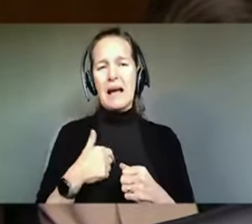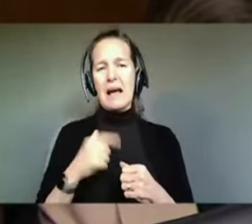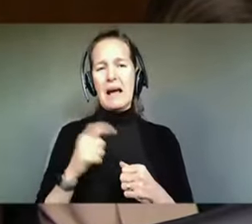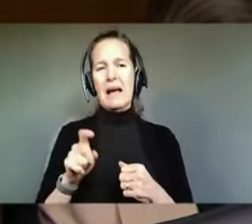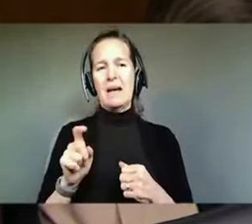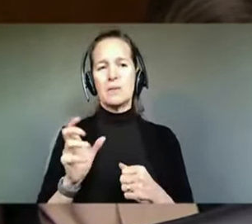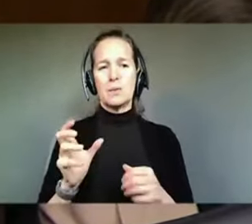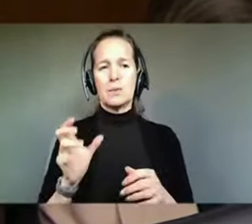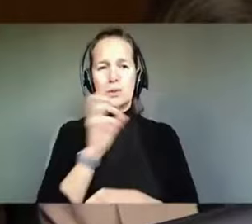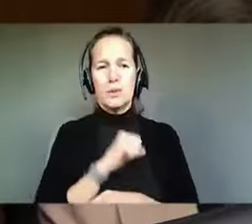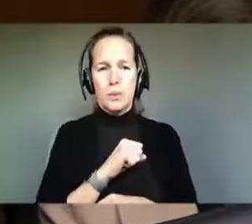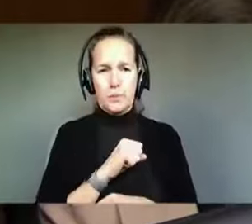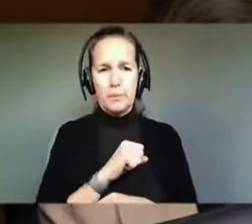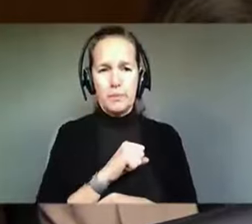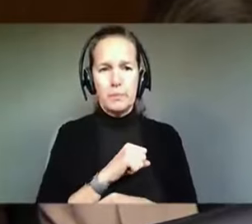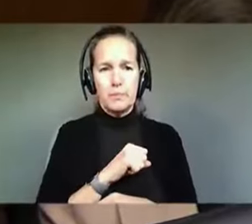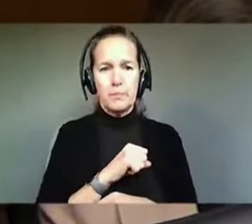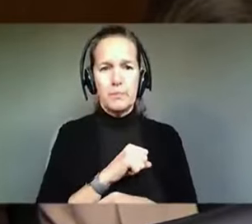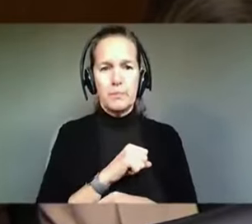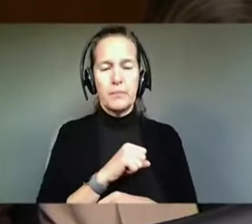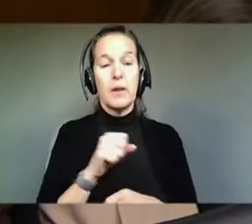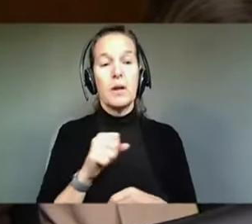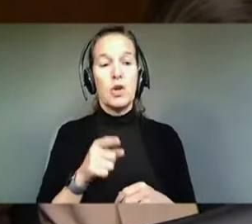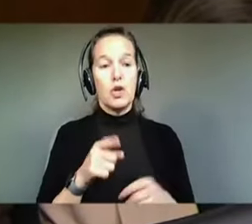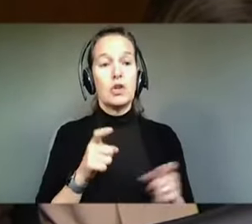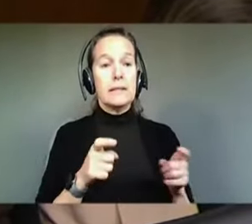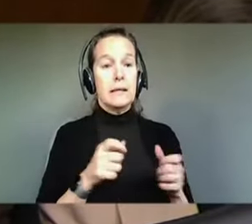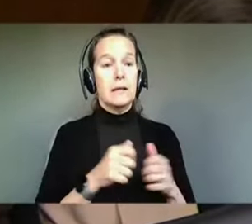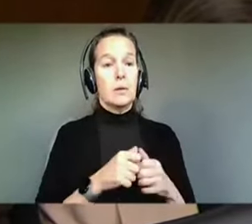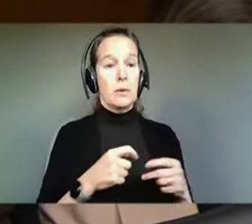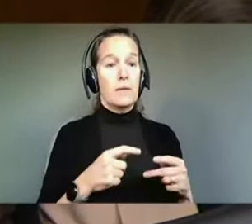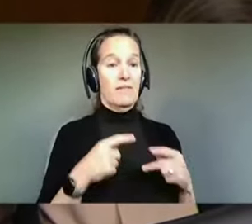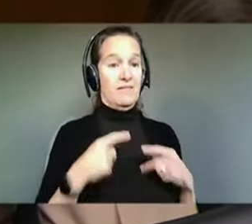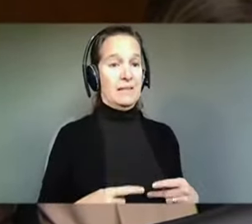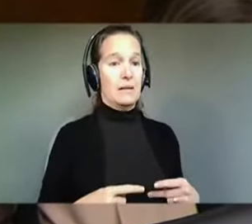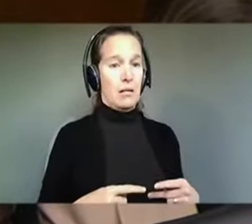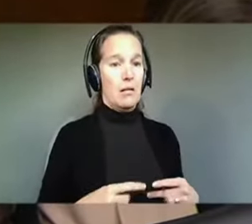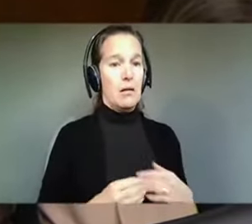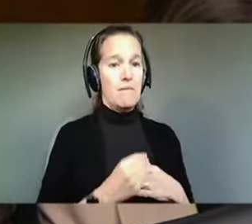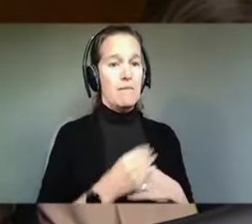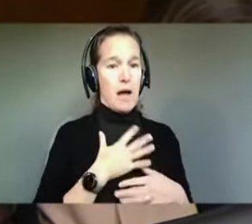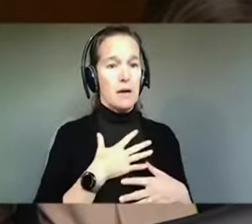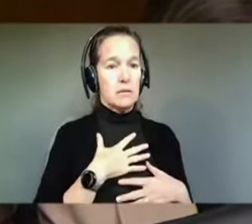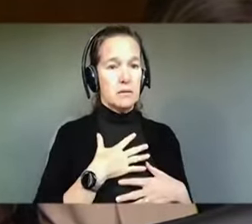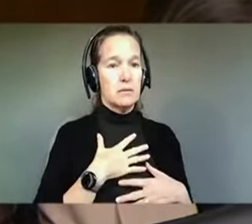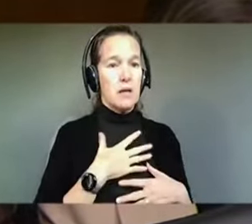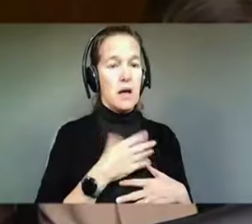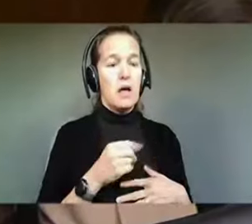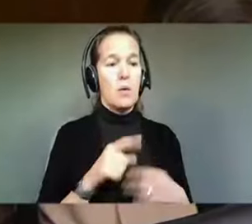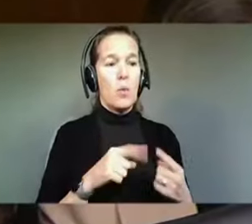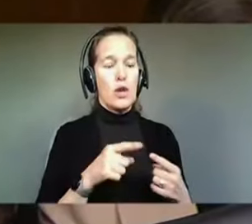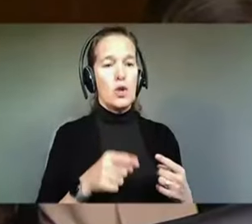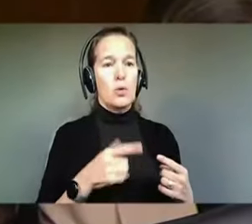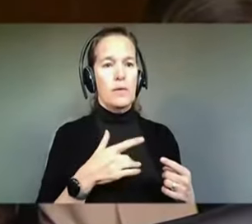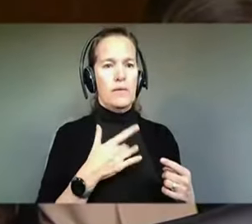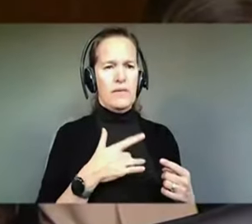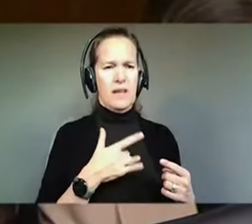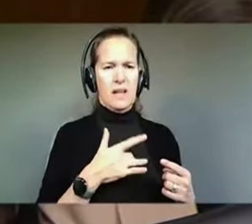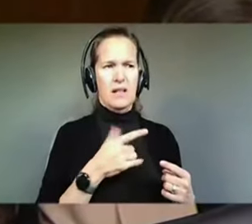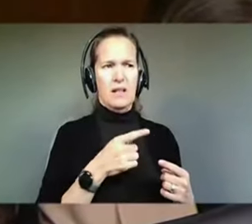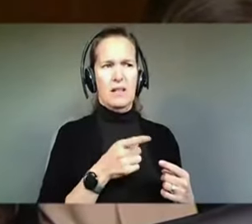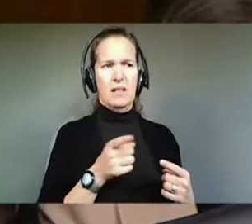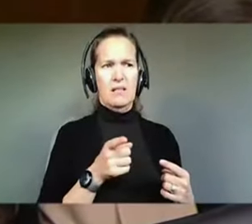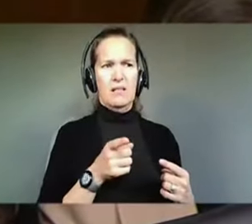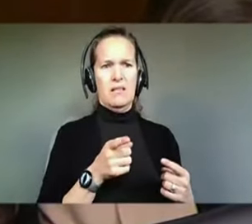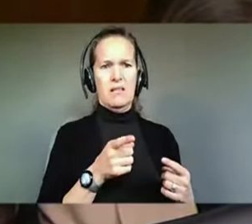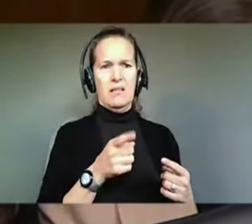have been dealing with the physical effects of this, when you feel like you are being challenged by others, it's